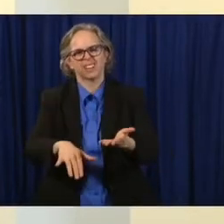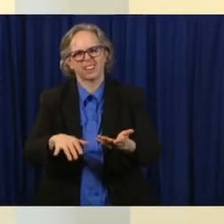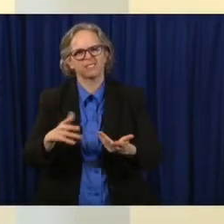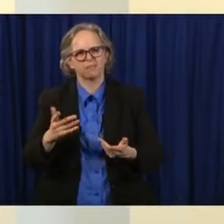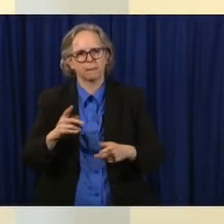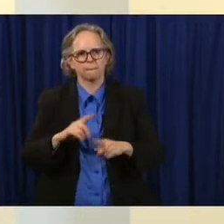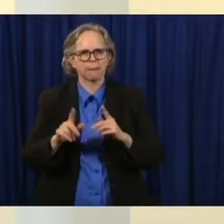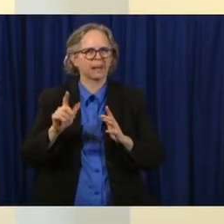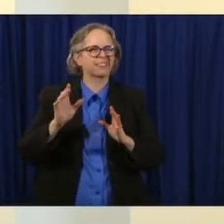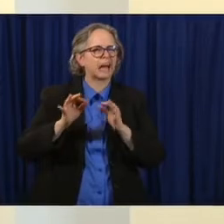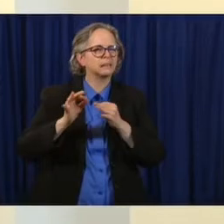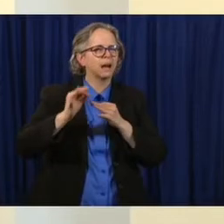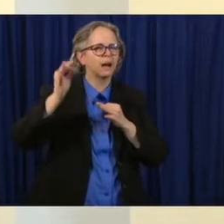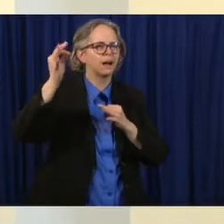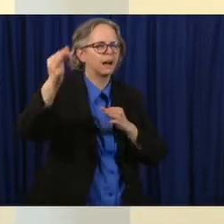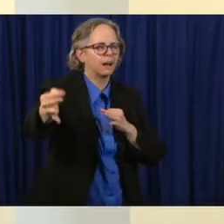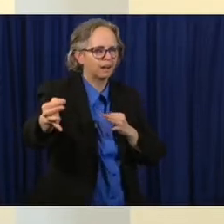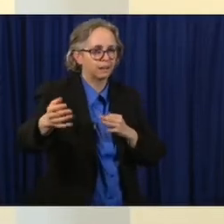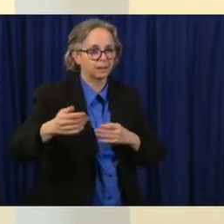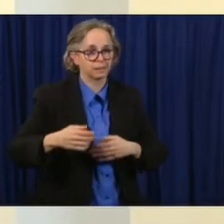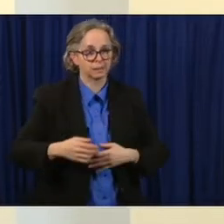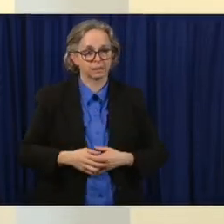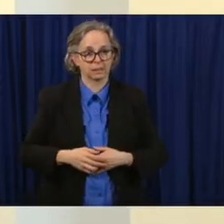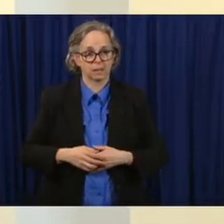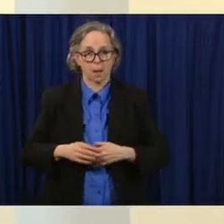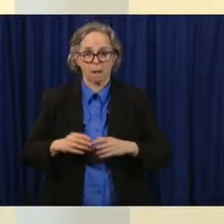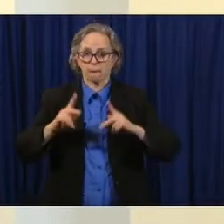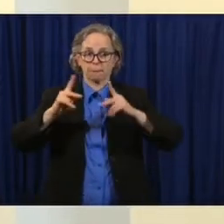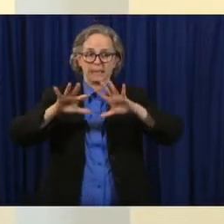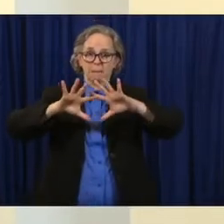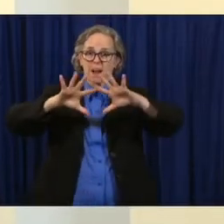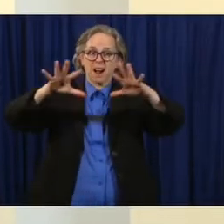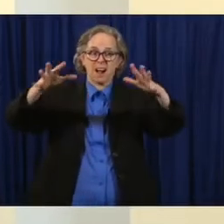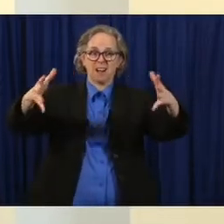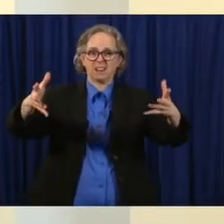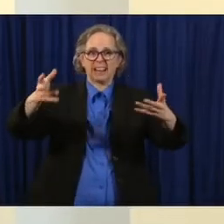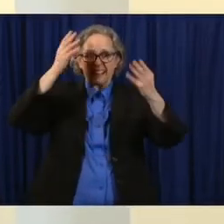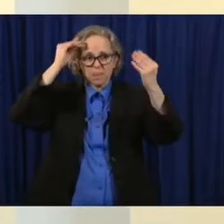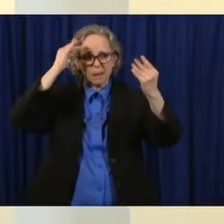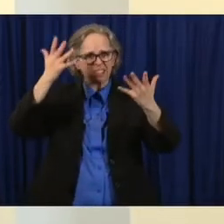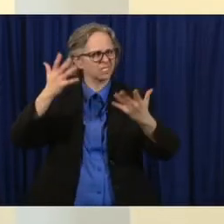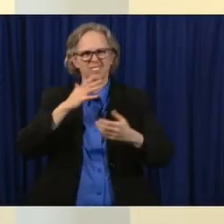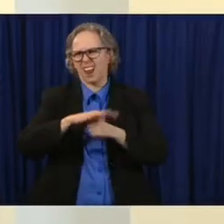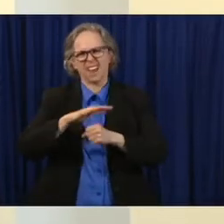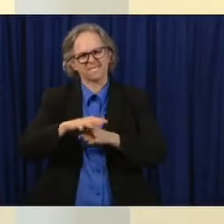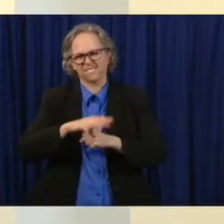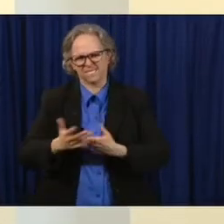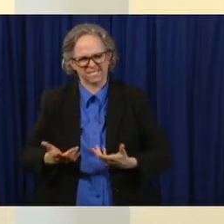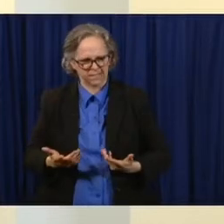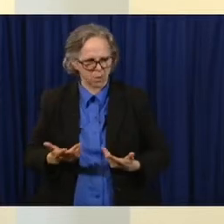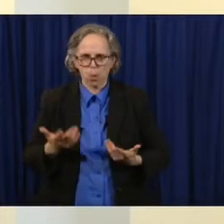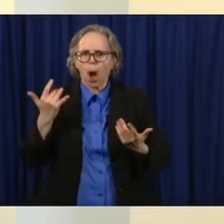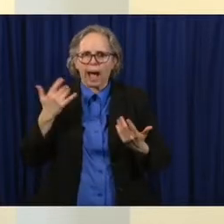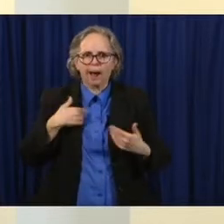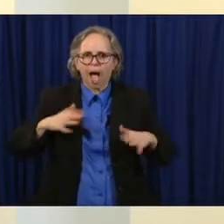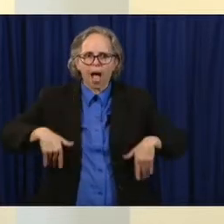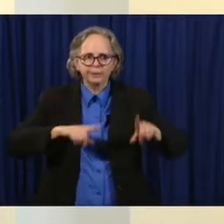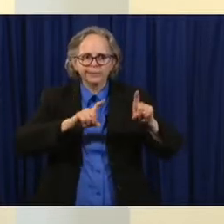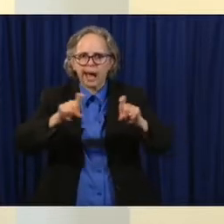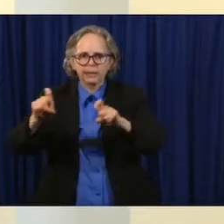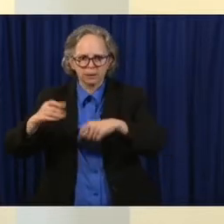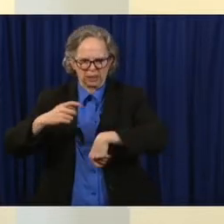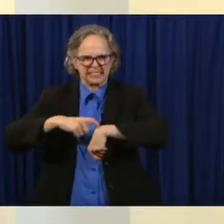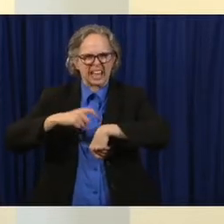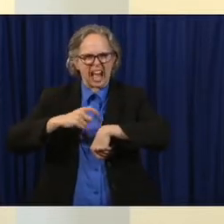kind of population level data until we have the testing, until we have some time to see numbers over time to make